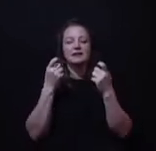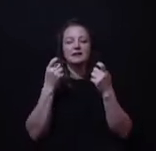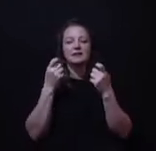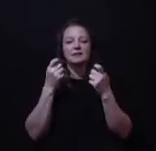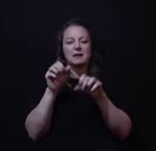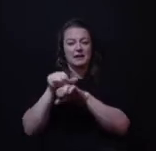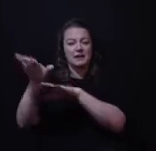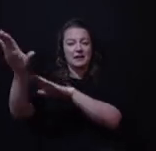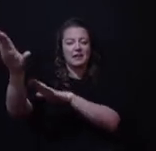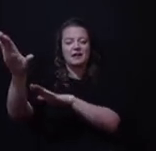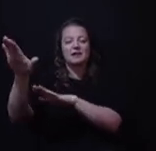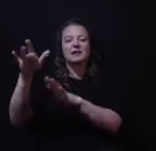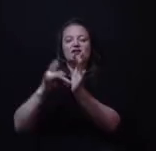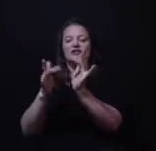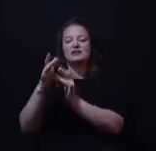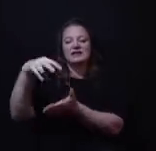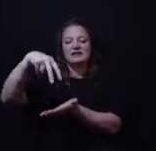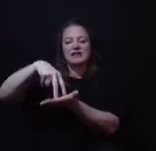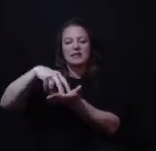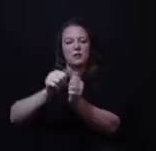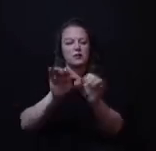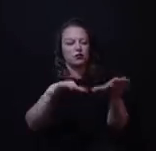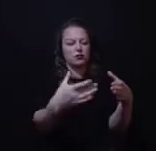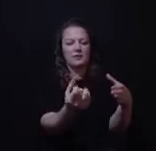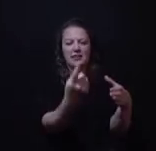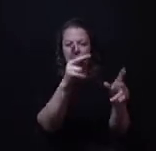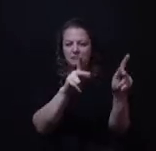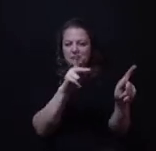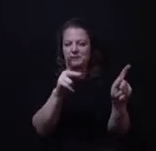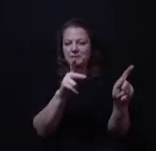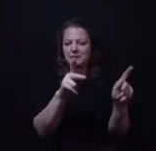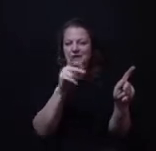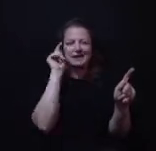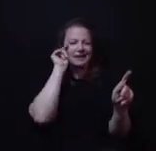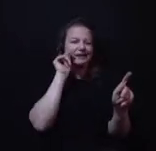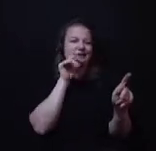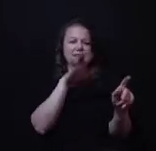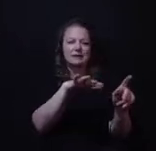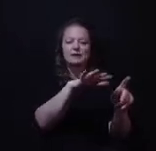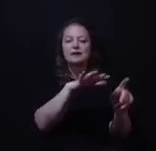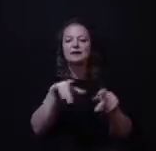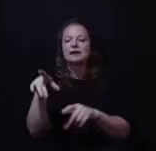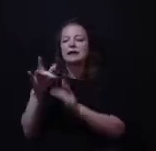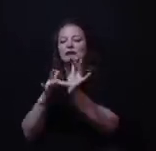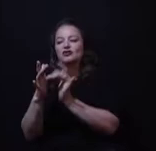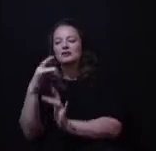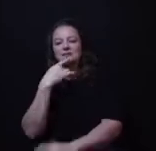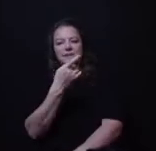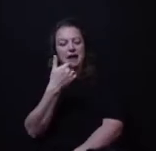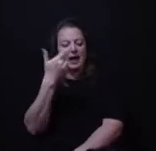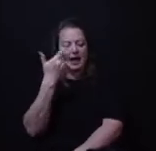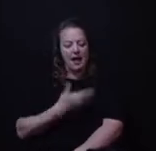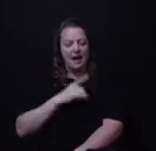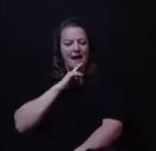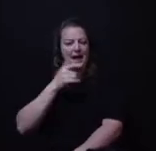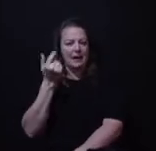guys in their late teens and early 20s. He says, I am the Lord.